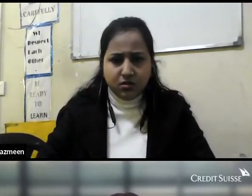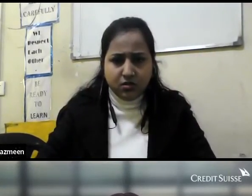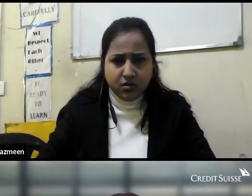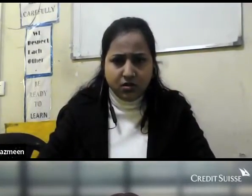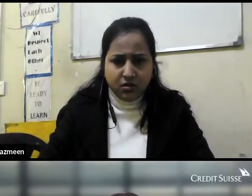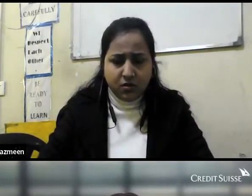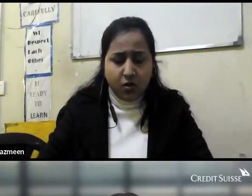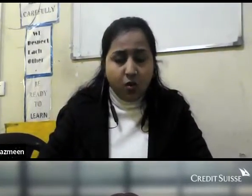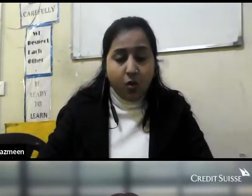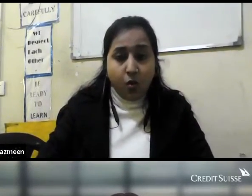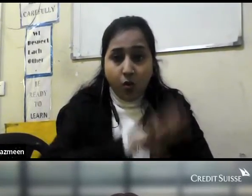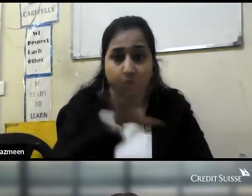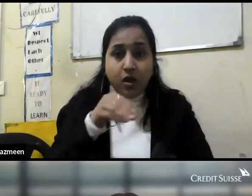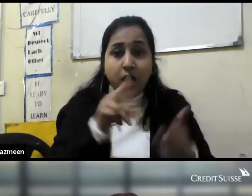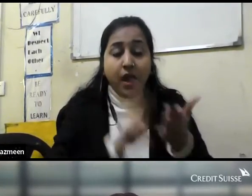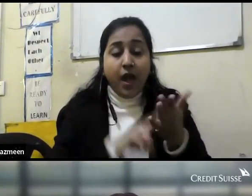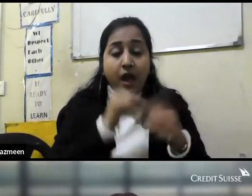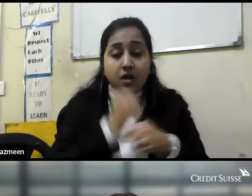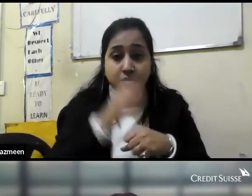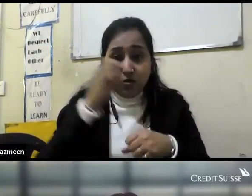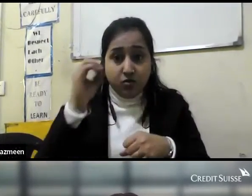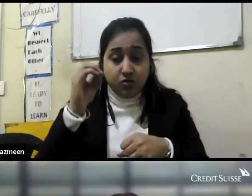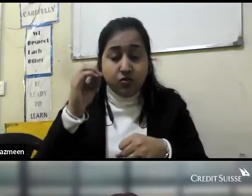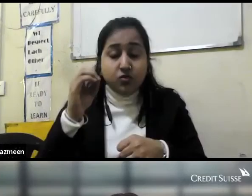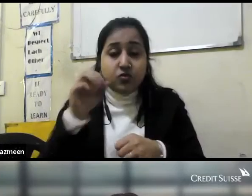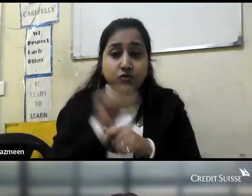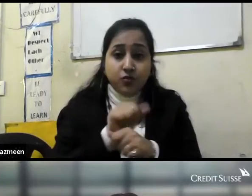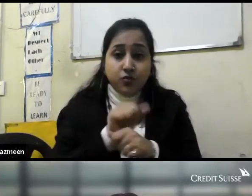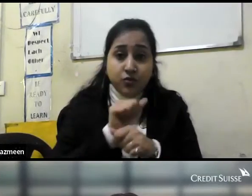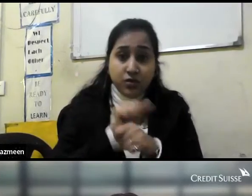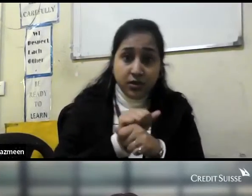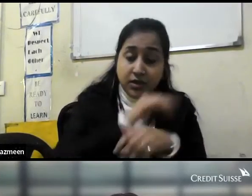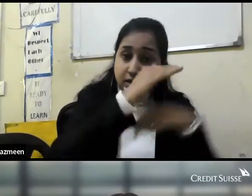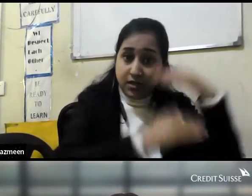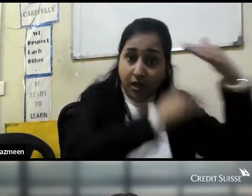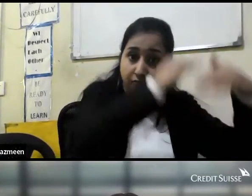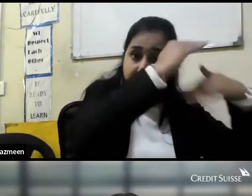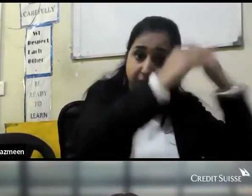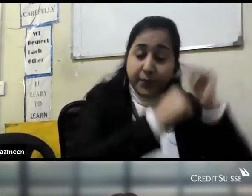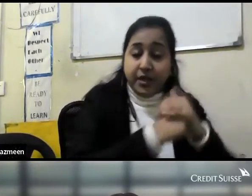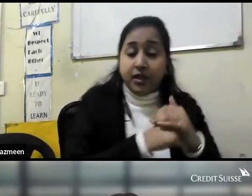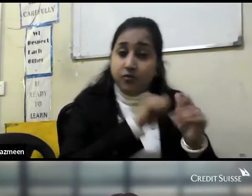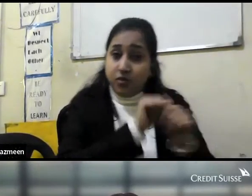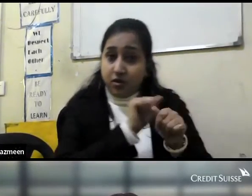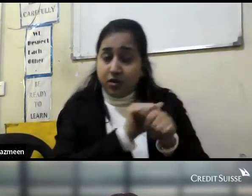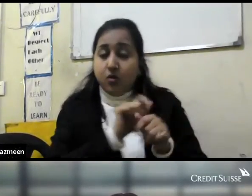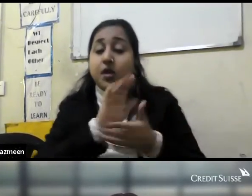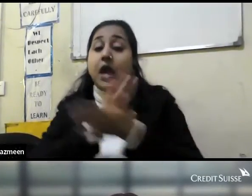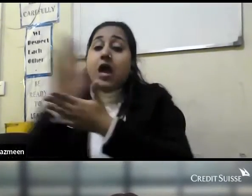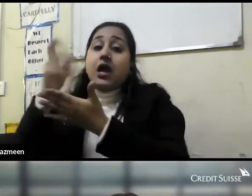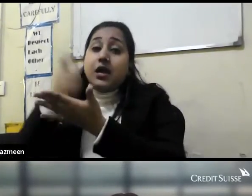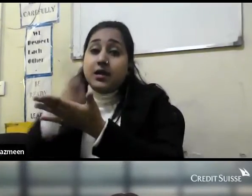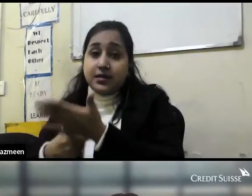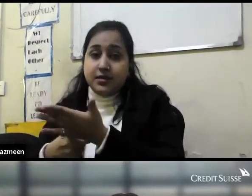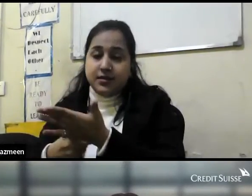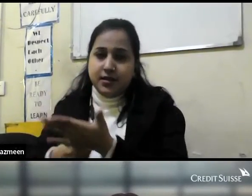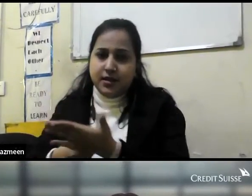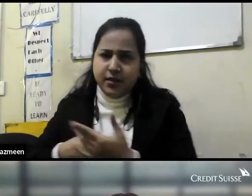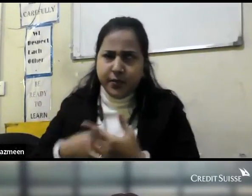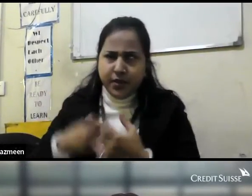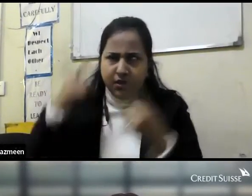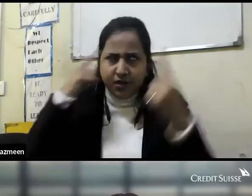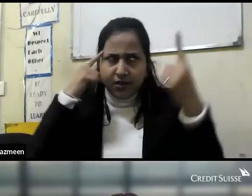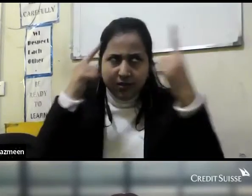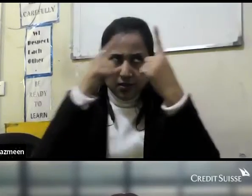NGOs at a level, we are doing development sector work, and HR has come on board. So it's my dream and passion and